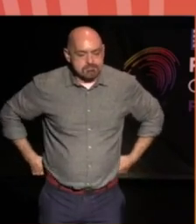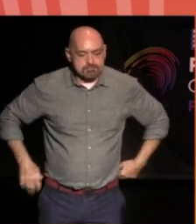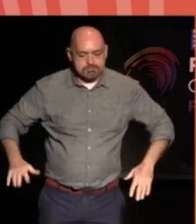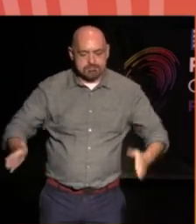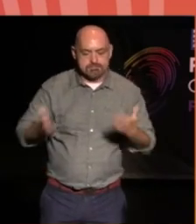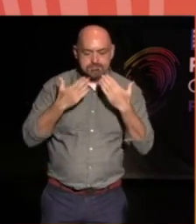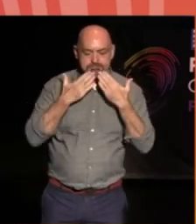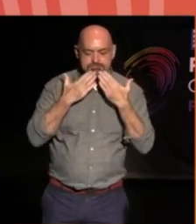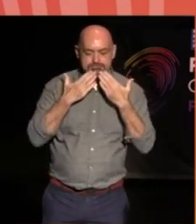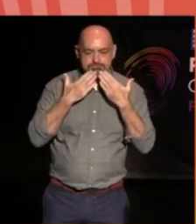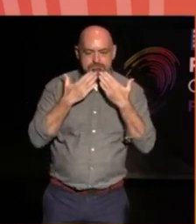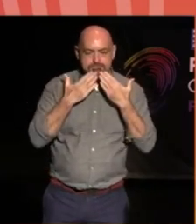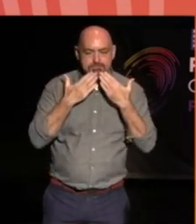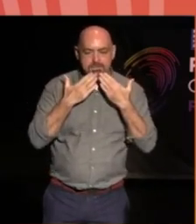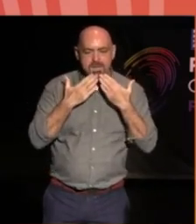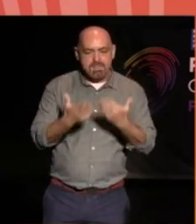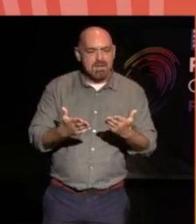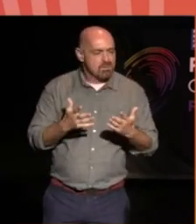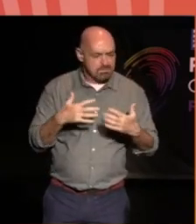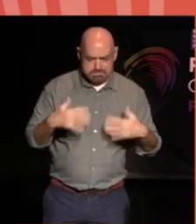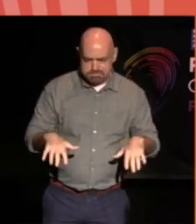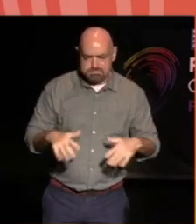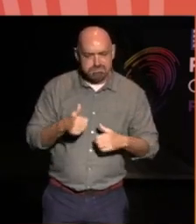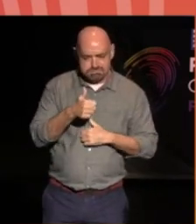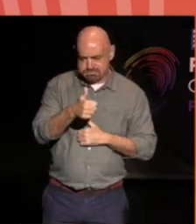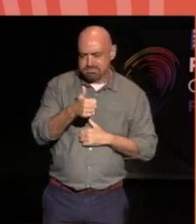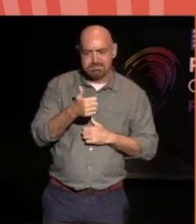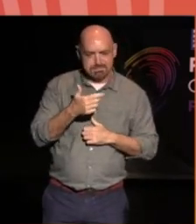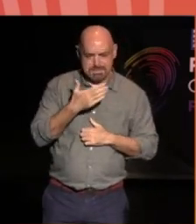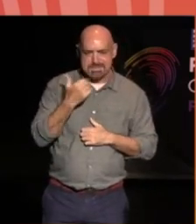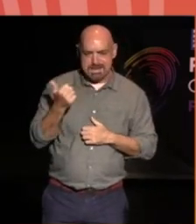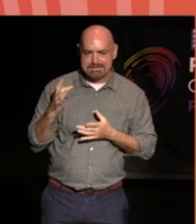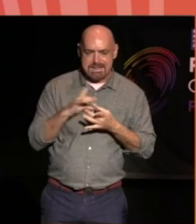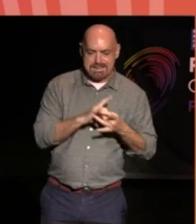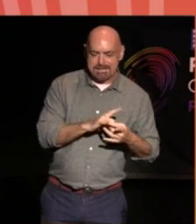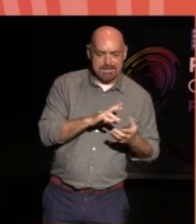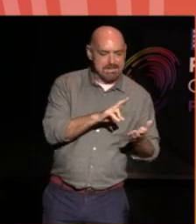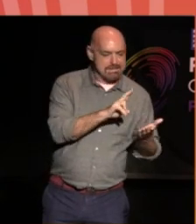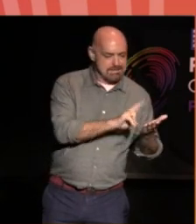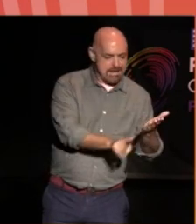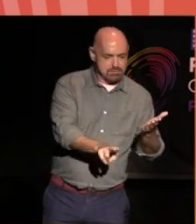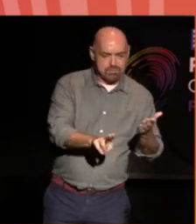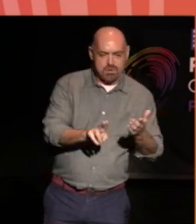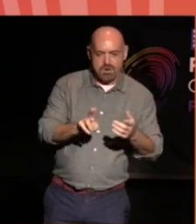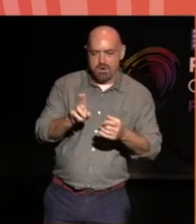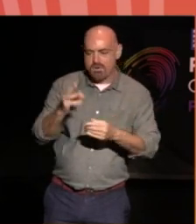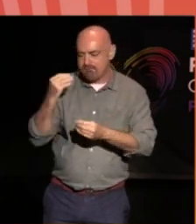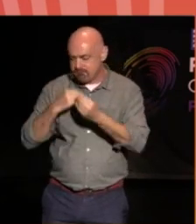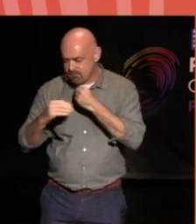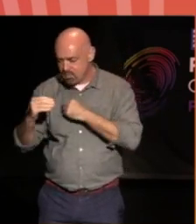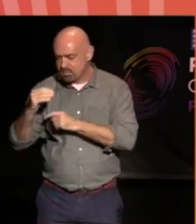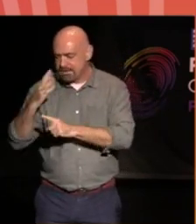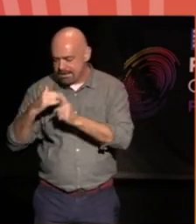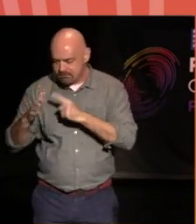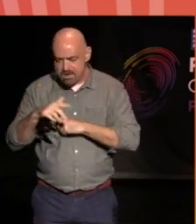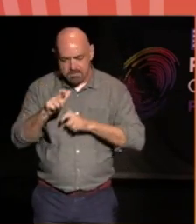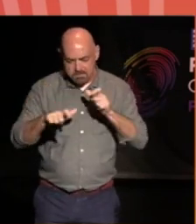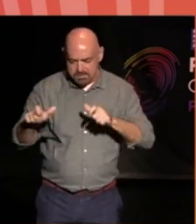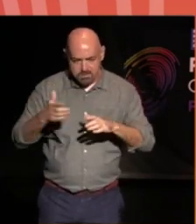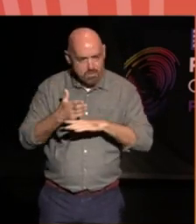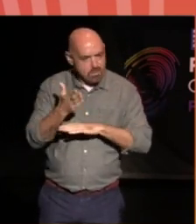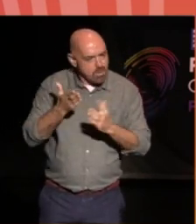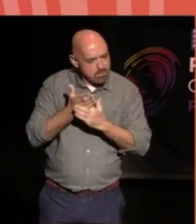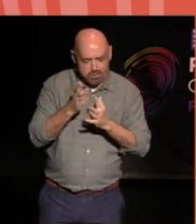Thank you, absolutely beautiful and really wonderful to link nature, food, the environment and people through